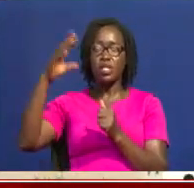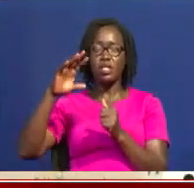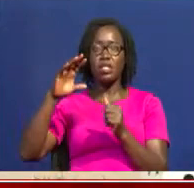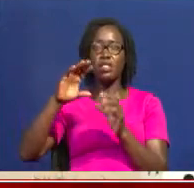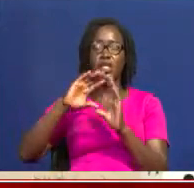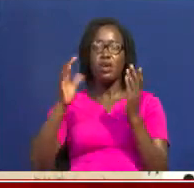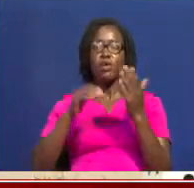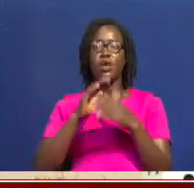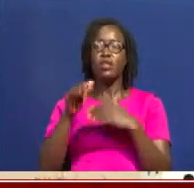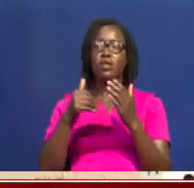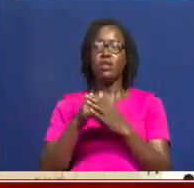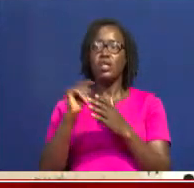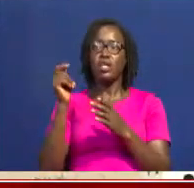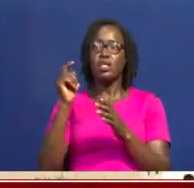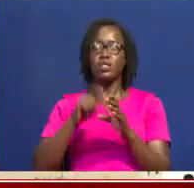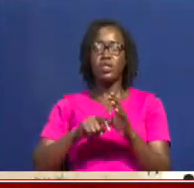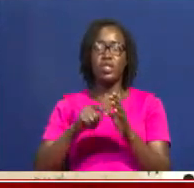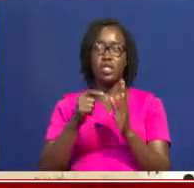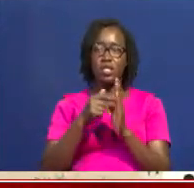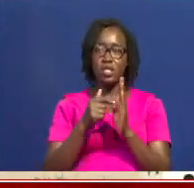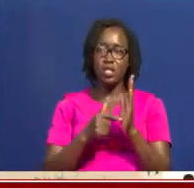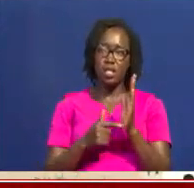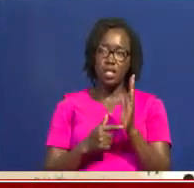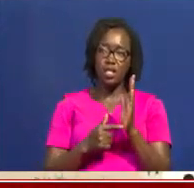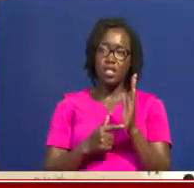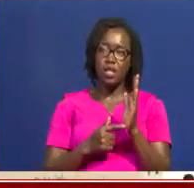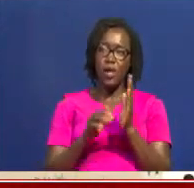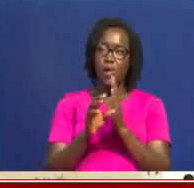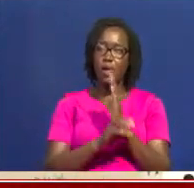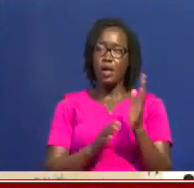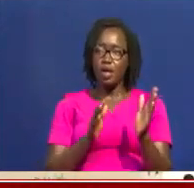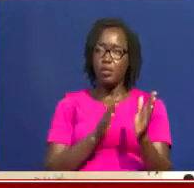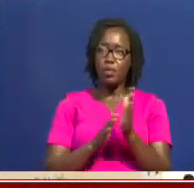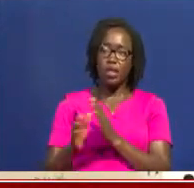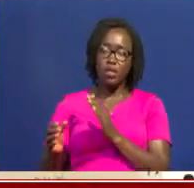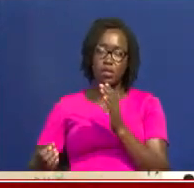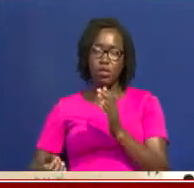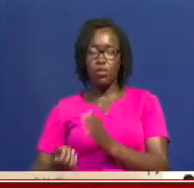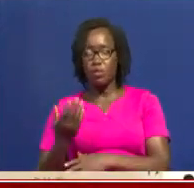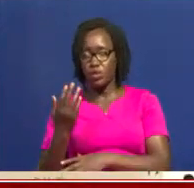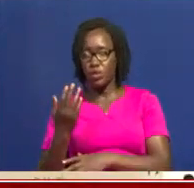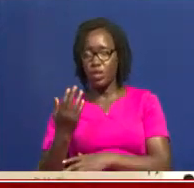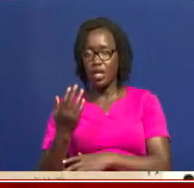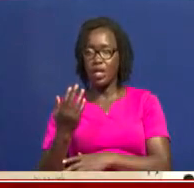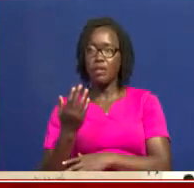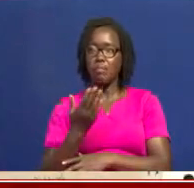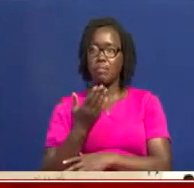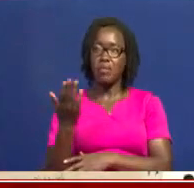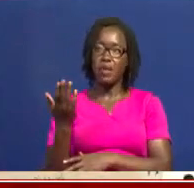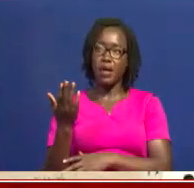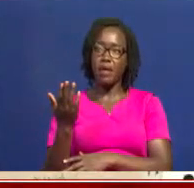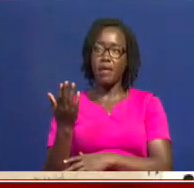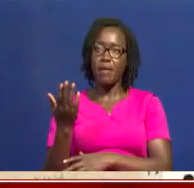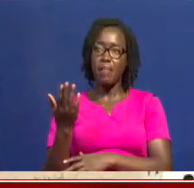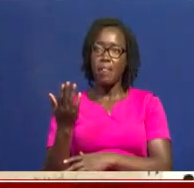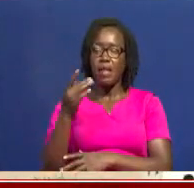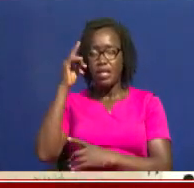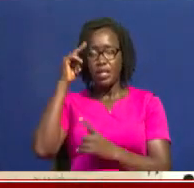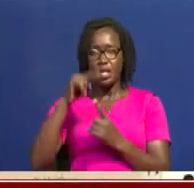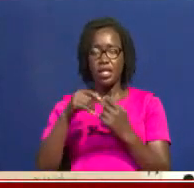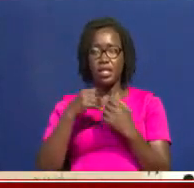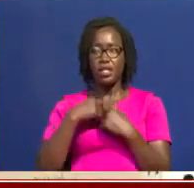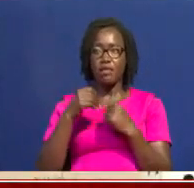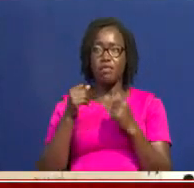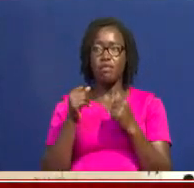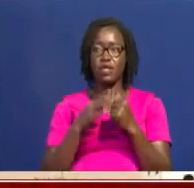Now, with Kenya joining the list of countries that are planning to commission a nuclear power plant, the target is to have